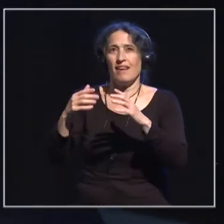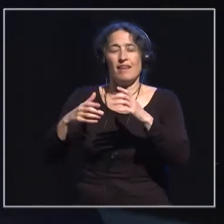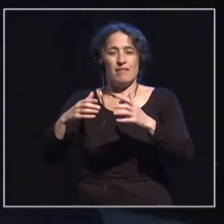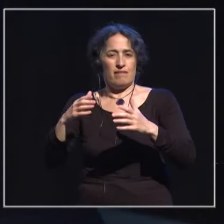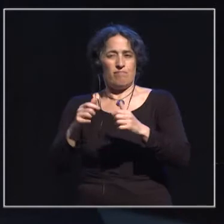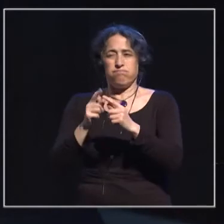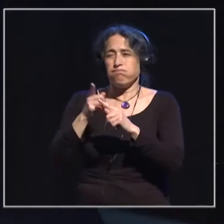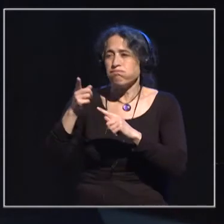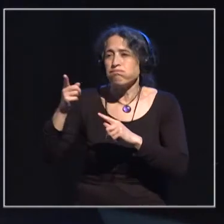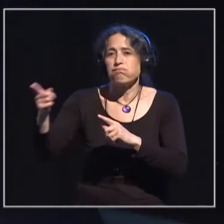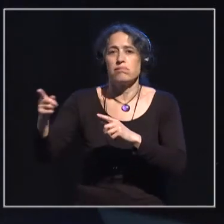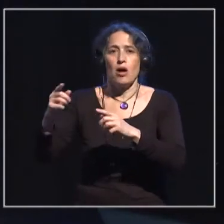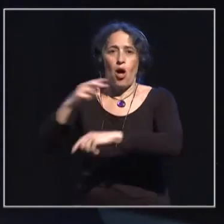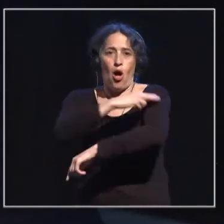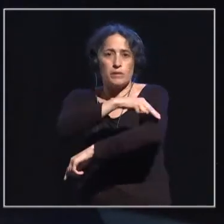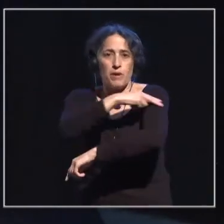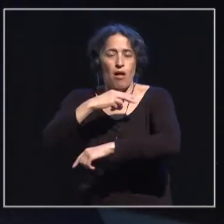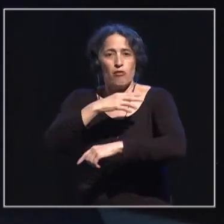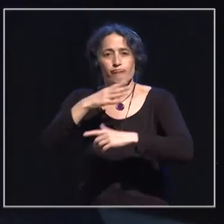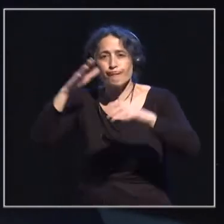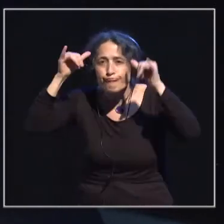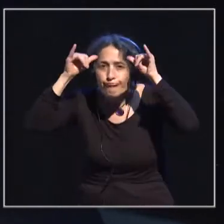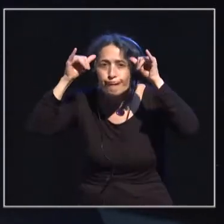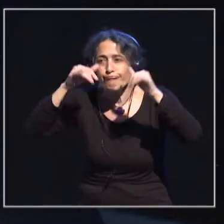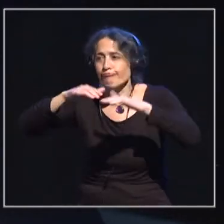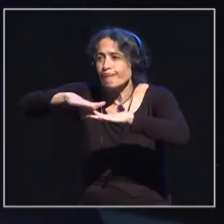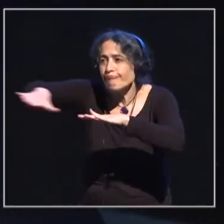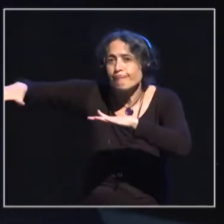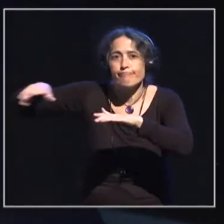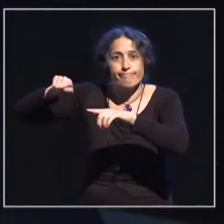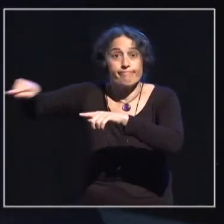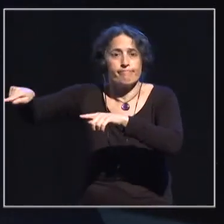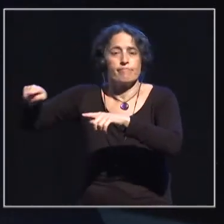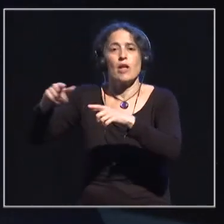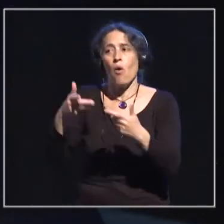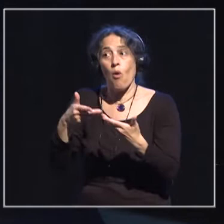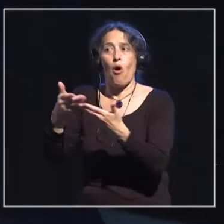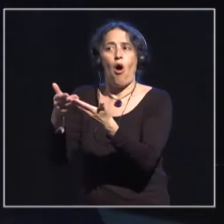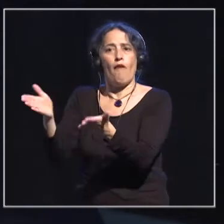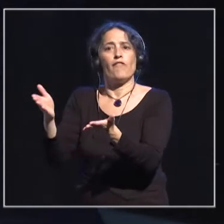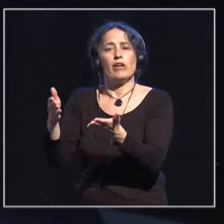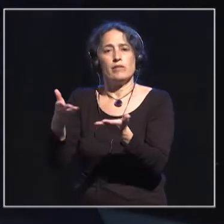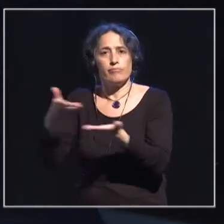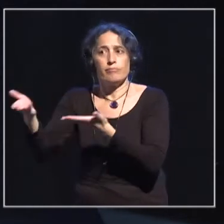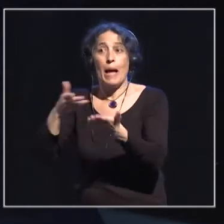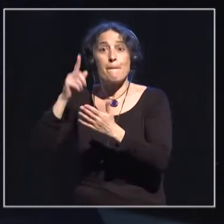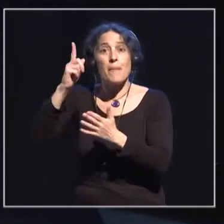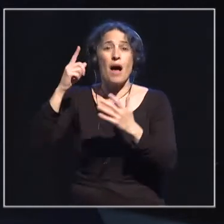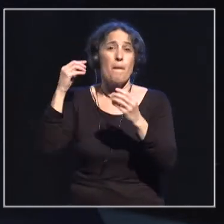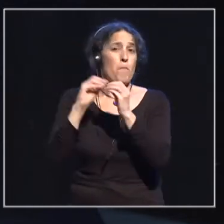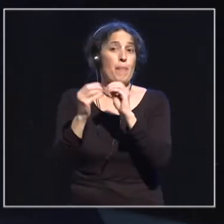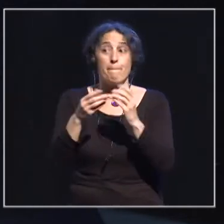was perfect. The only problem was that we had to pay for each dish a tax which was 10 times